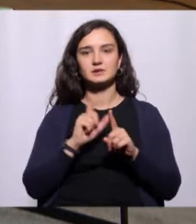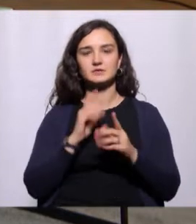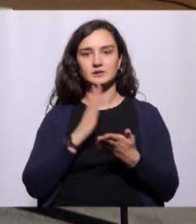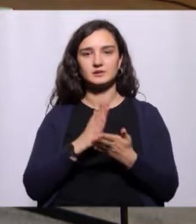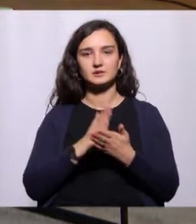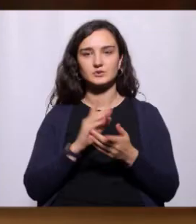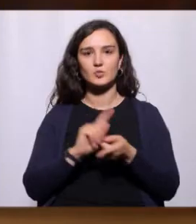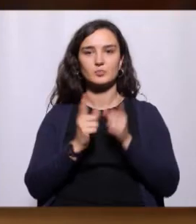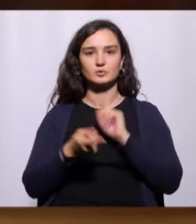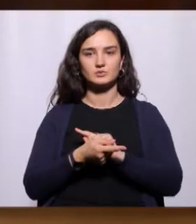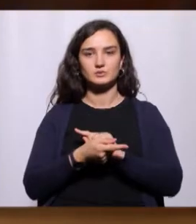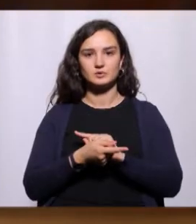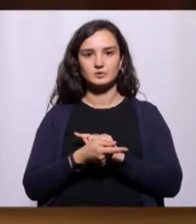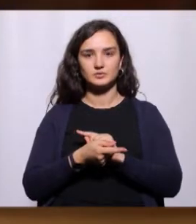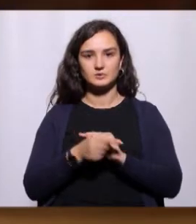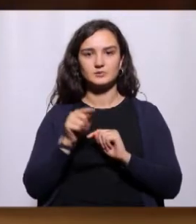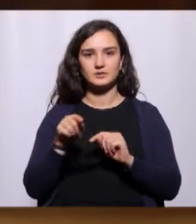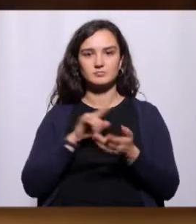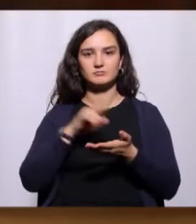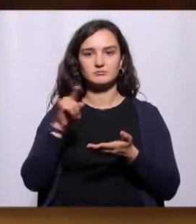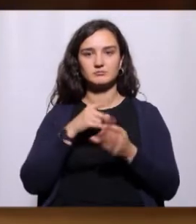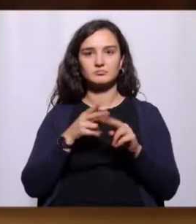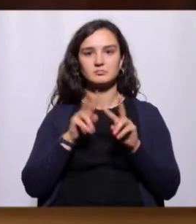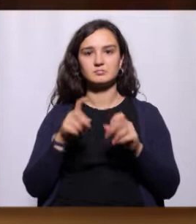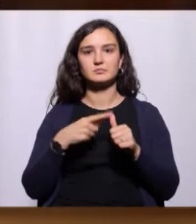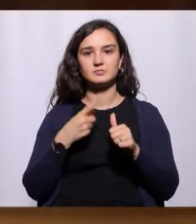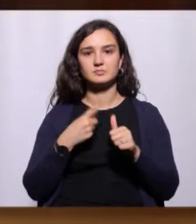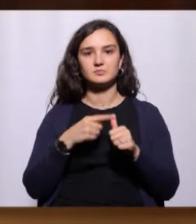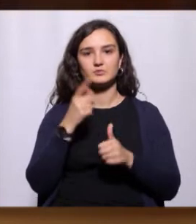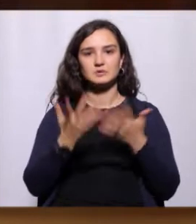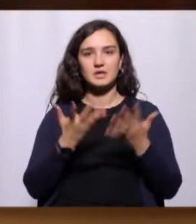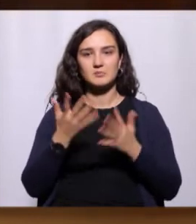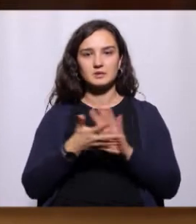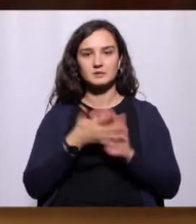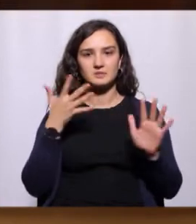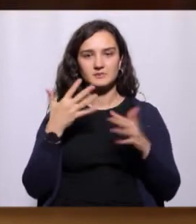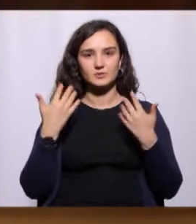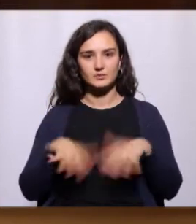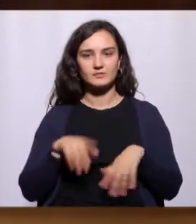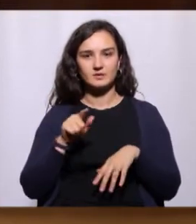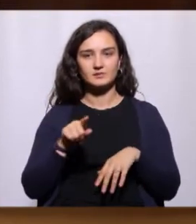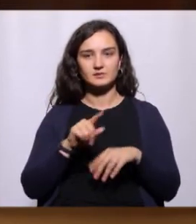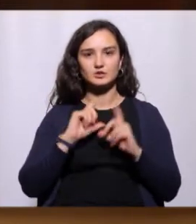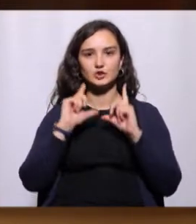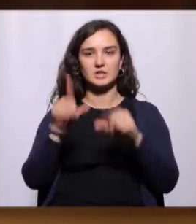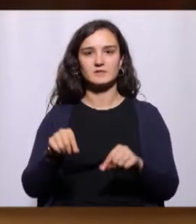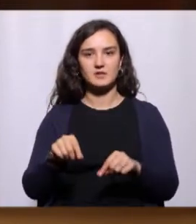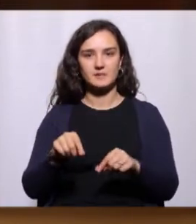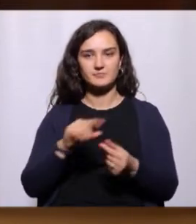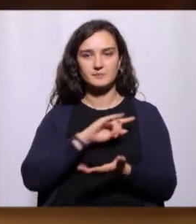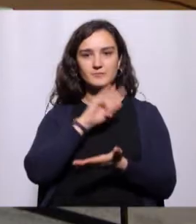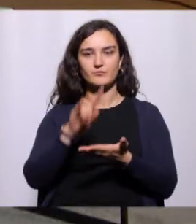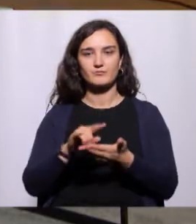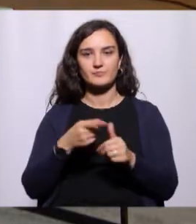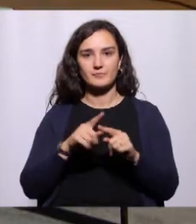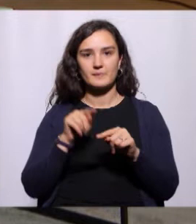the opposite of departure, which is, you probably guessed already, arrival.